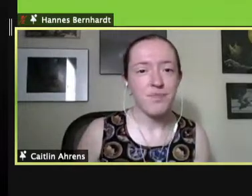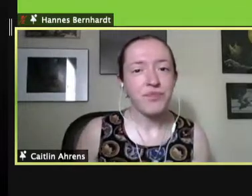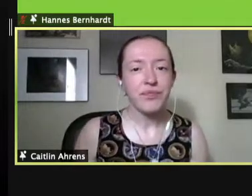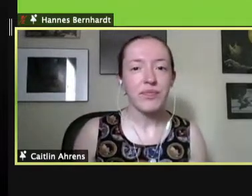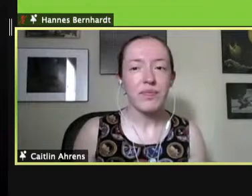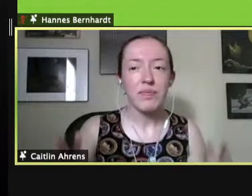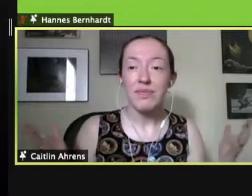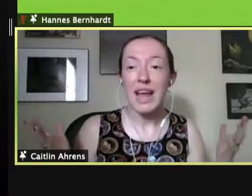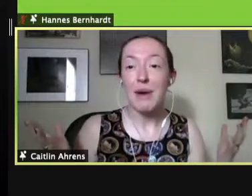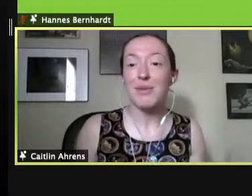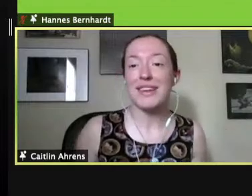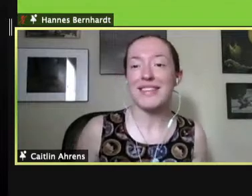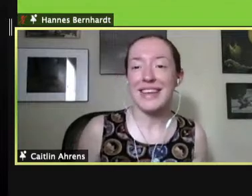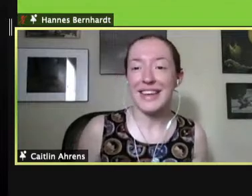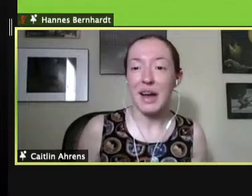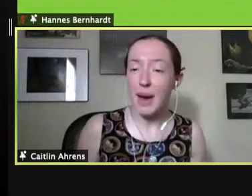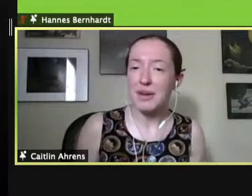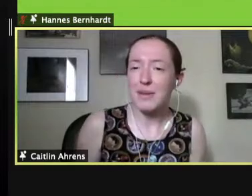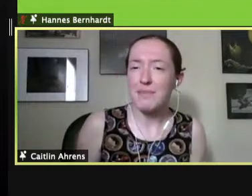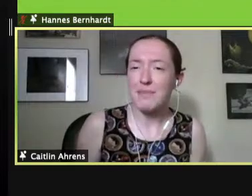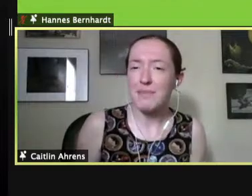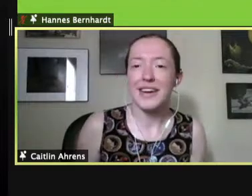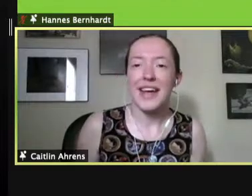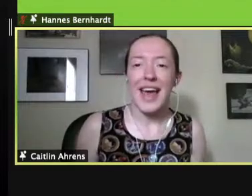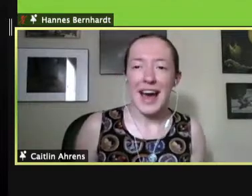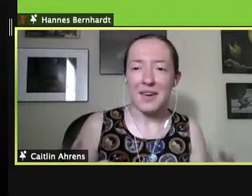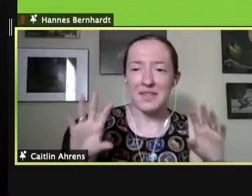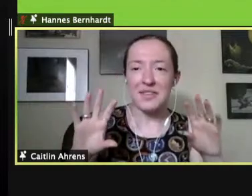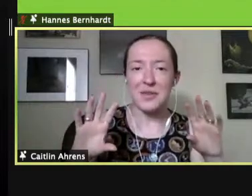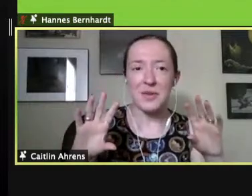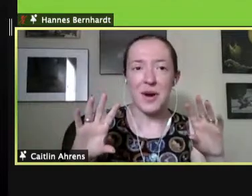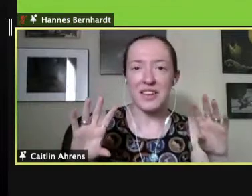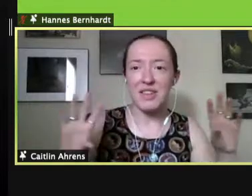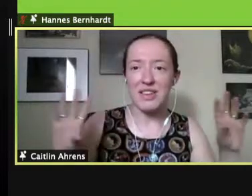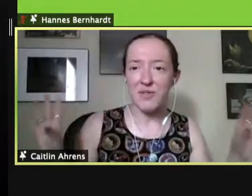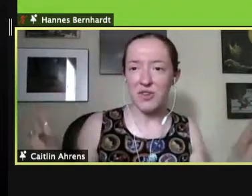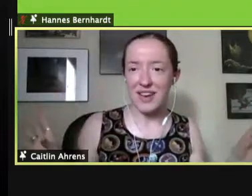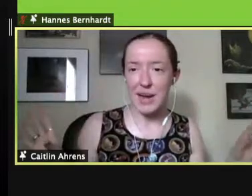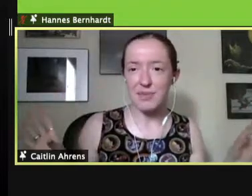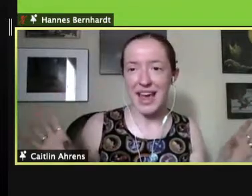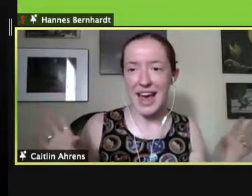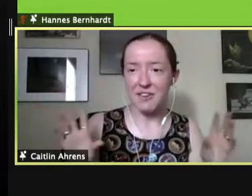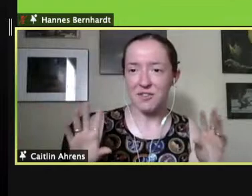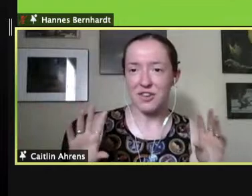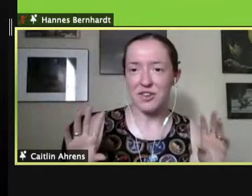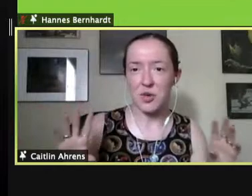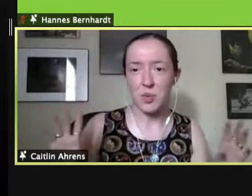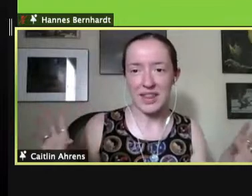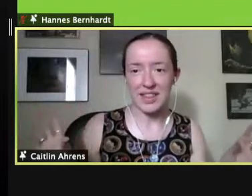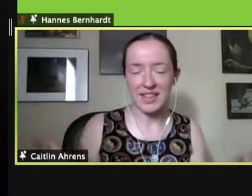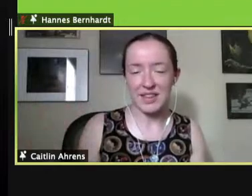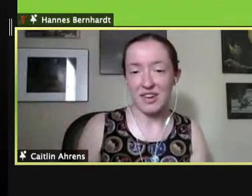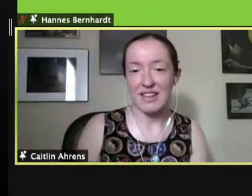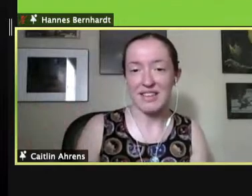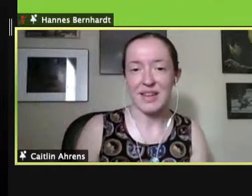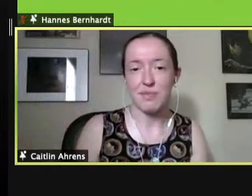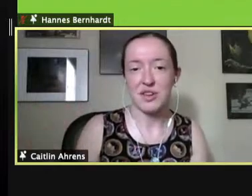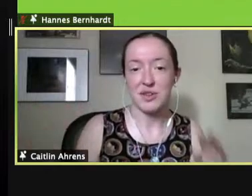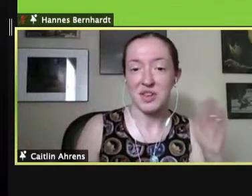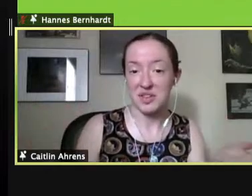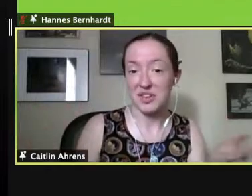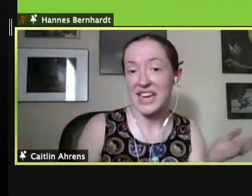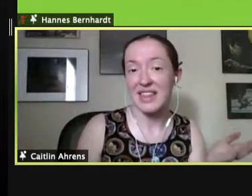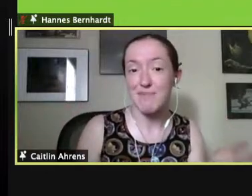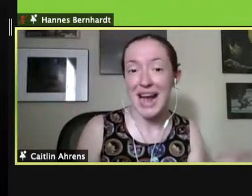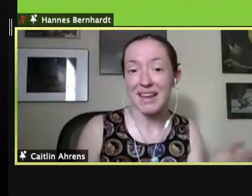differences. Now we want to see, how about temperature? How do all of these different types have to do with different kinds of